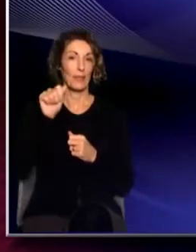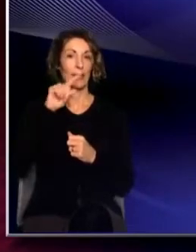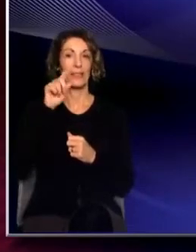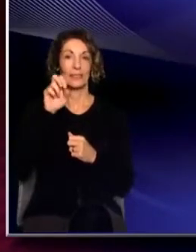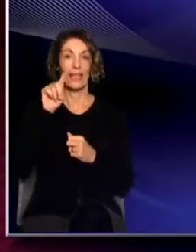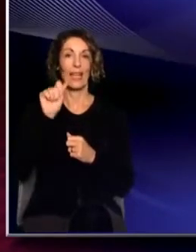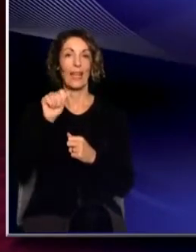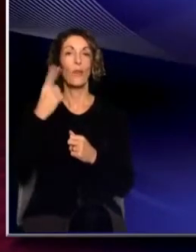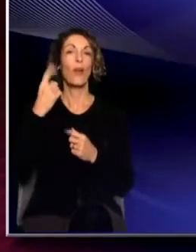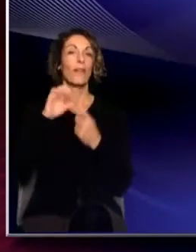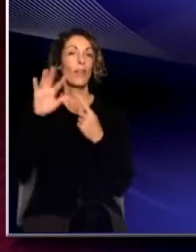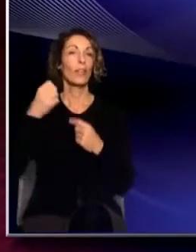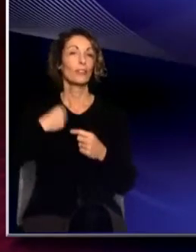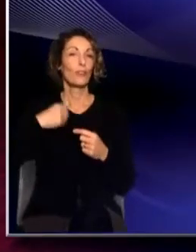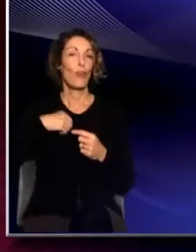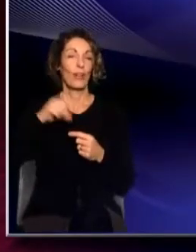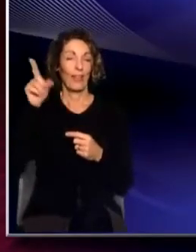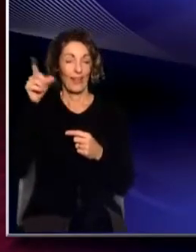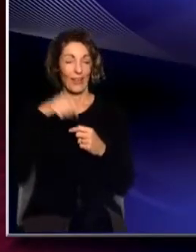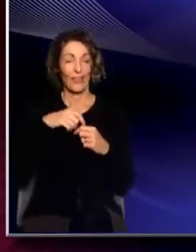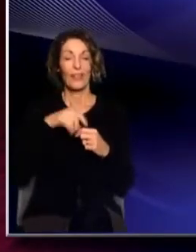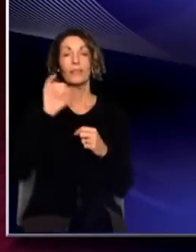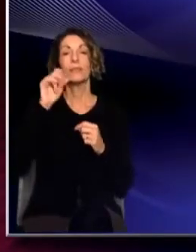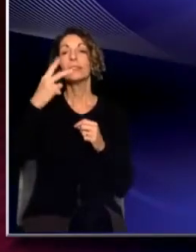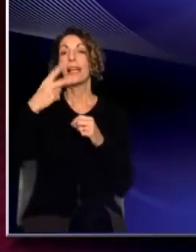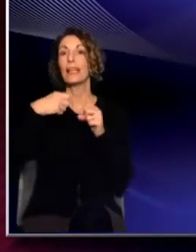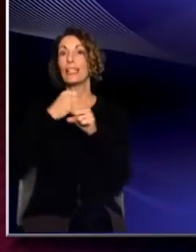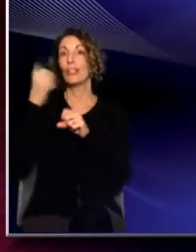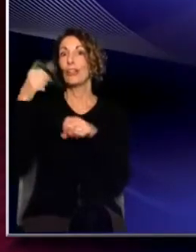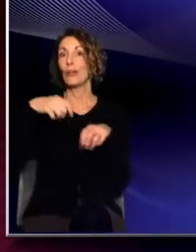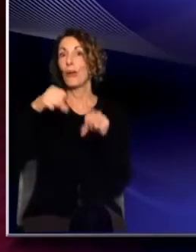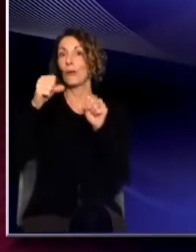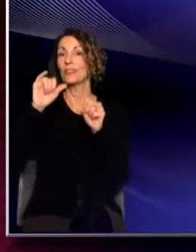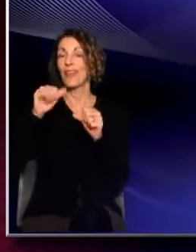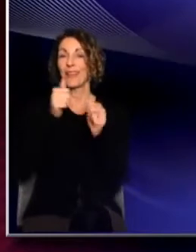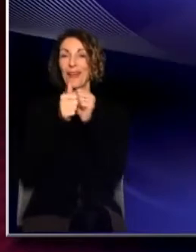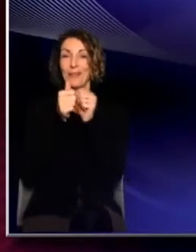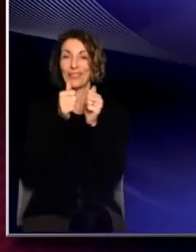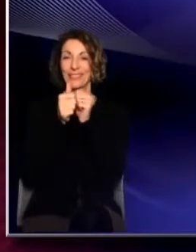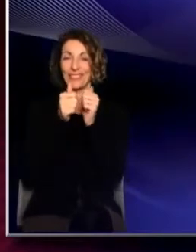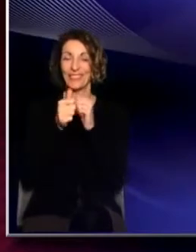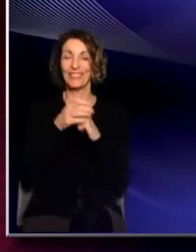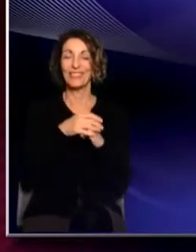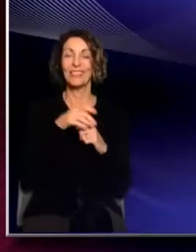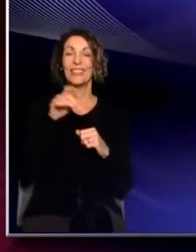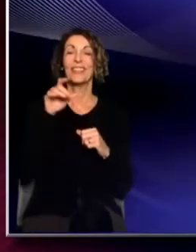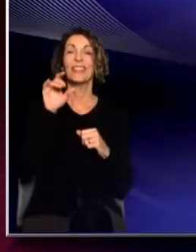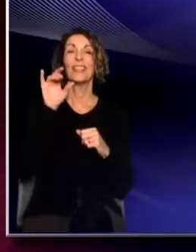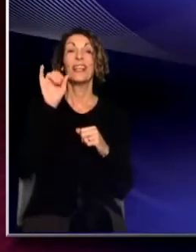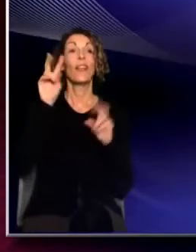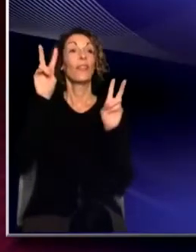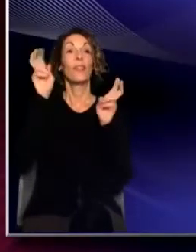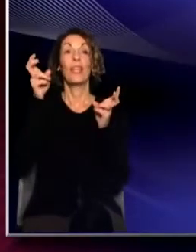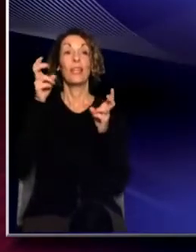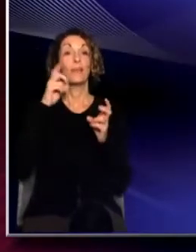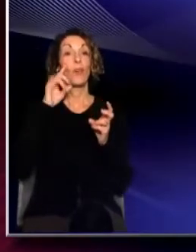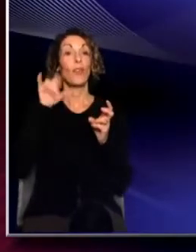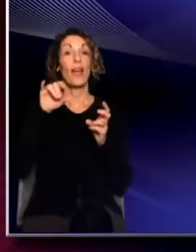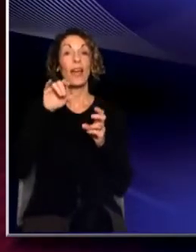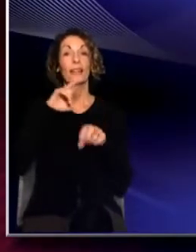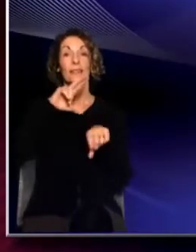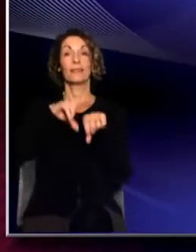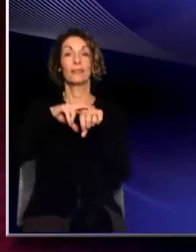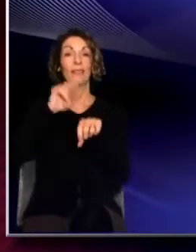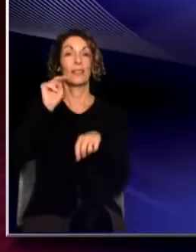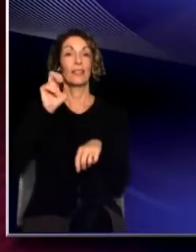sorority there. And this is the second year that that's been hosted as a competition, and the theme was national literacy.